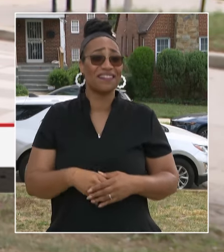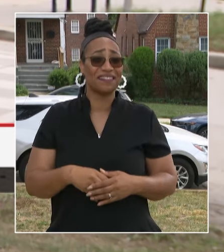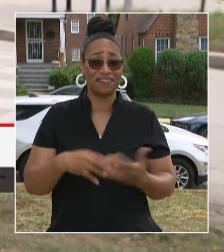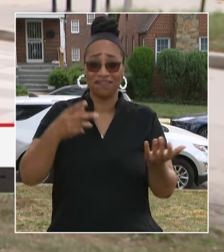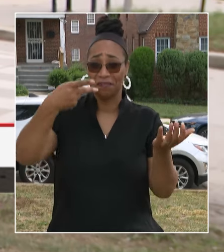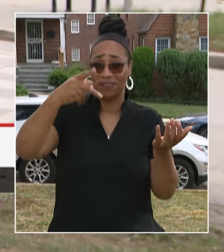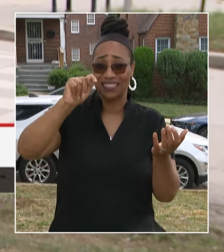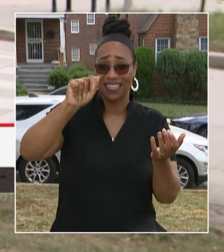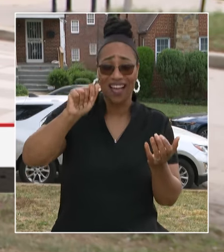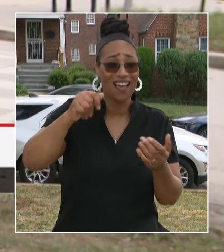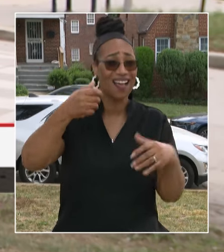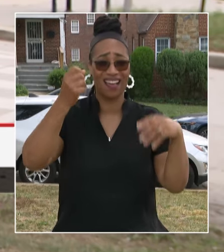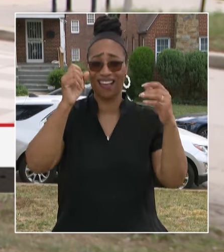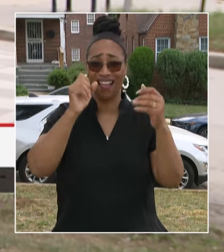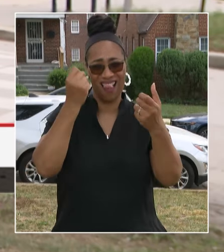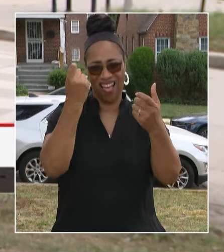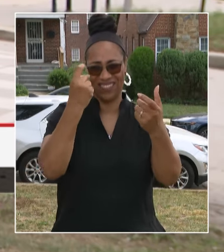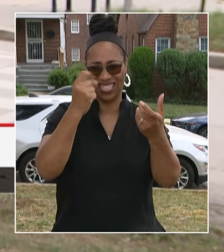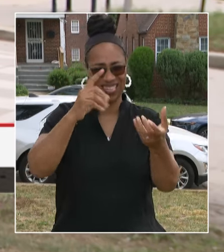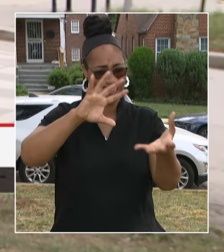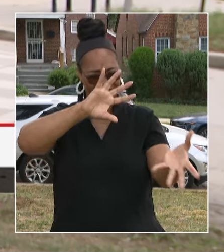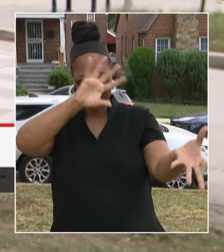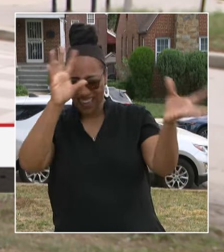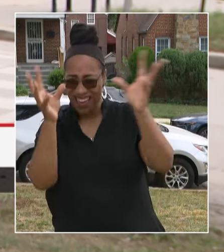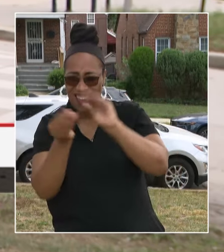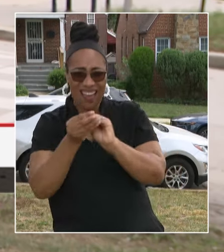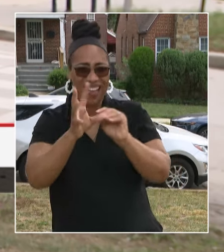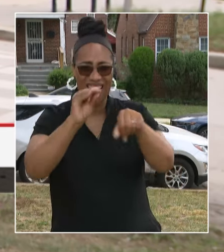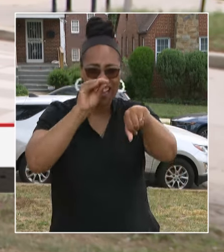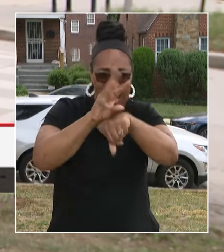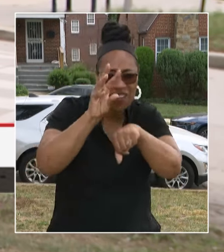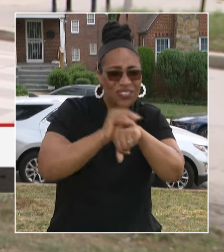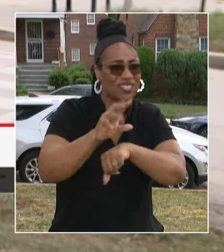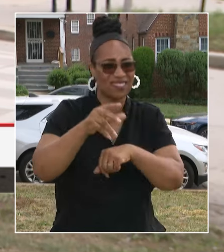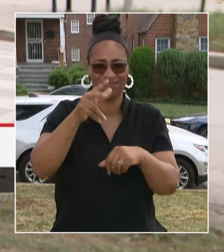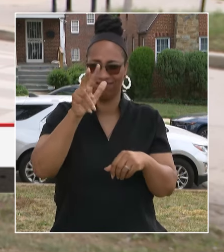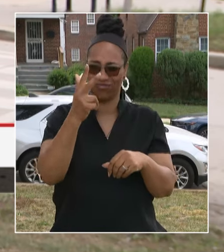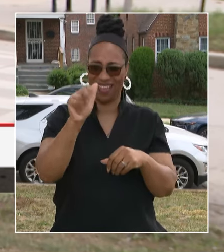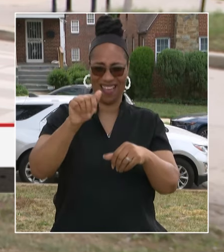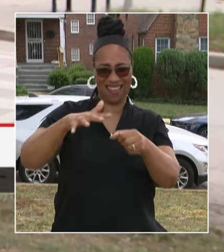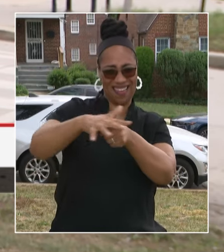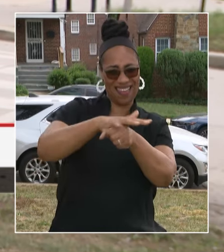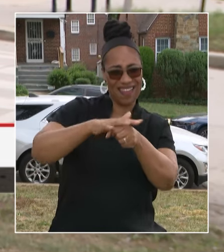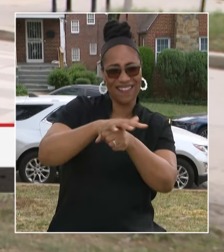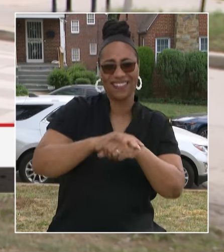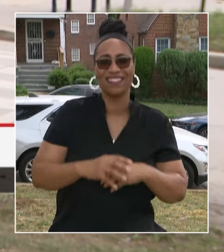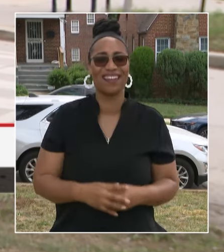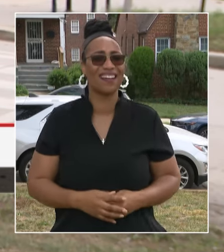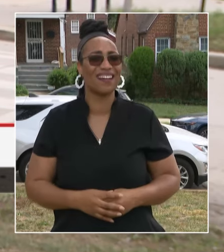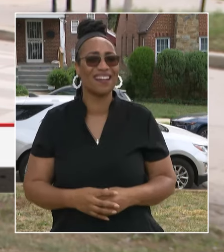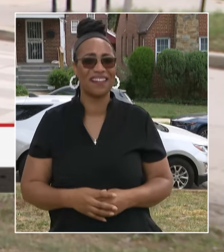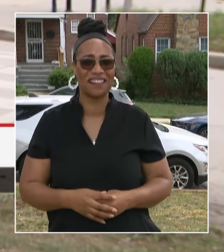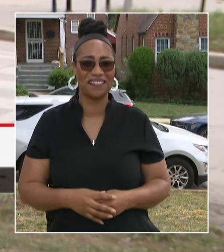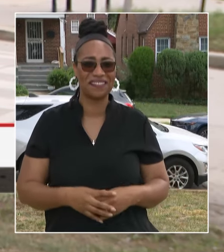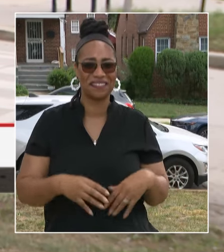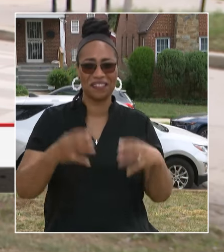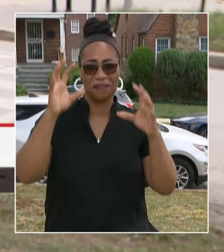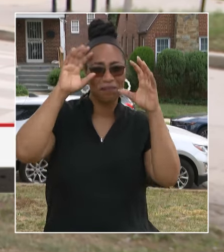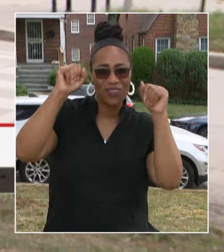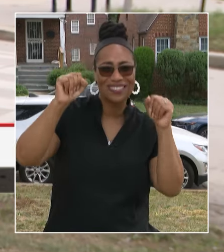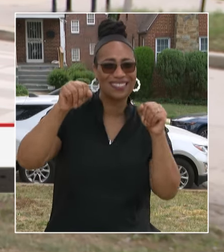of the Parent-Teacher Association, vice president of the D.C. Congress of Parent-Teacher Associations, president of the Woodridge